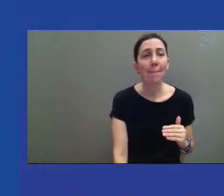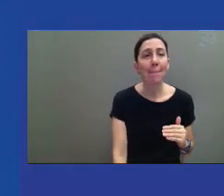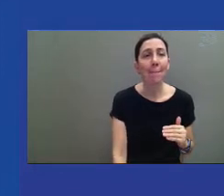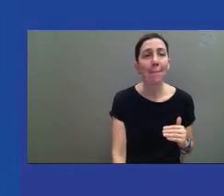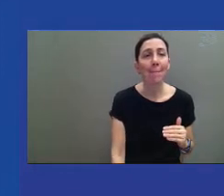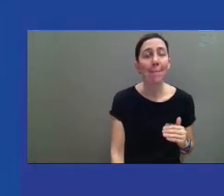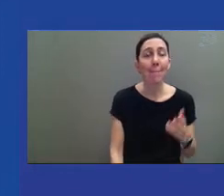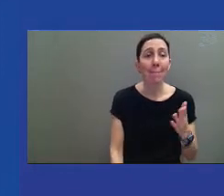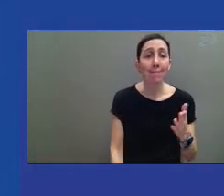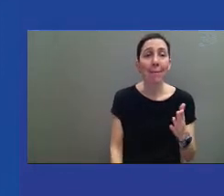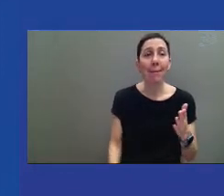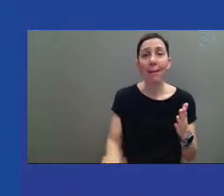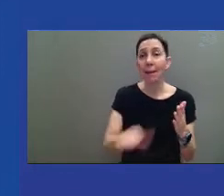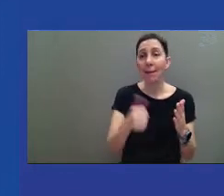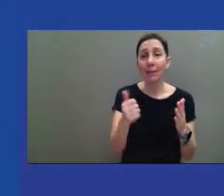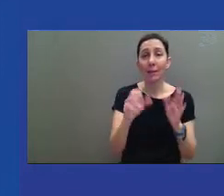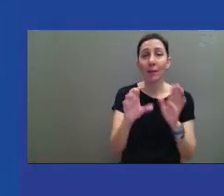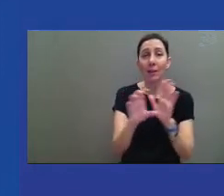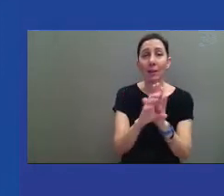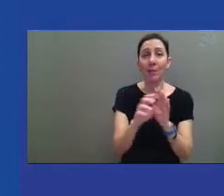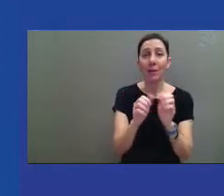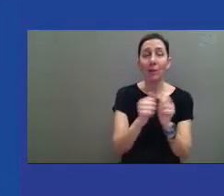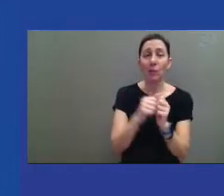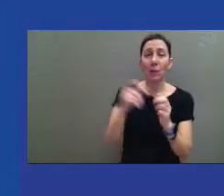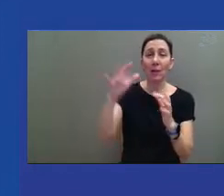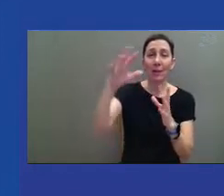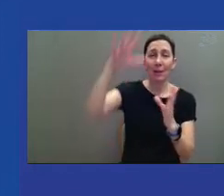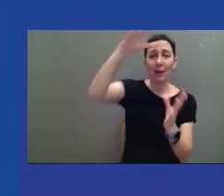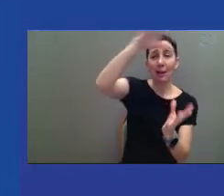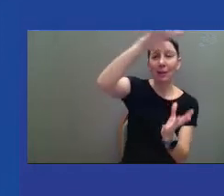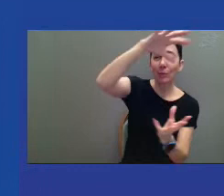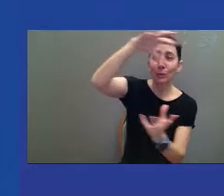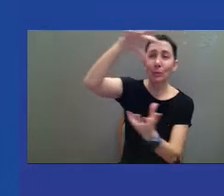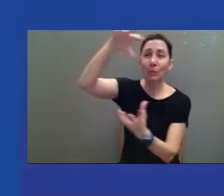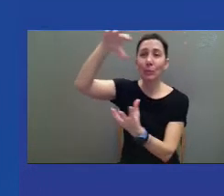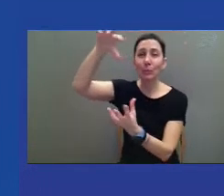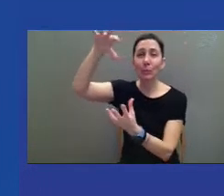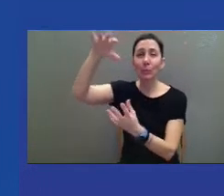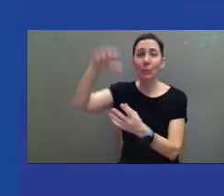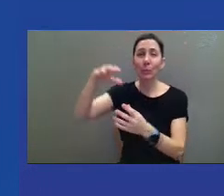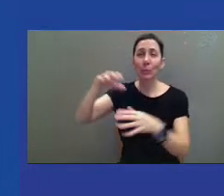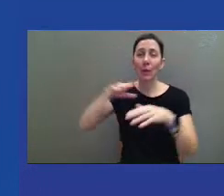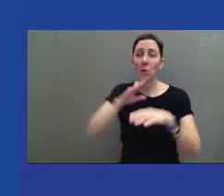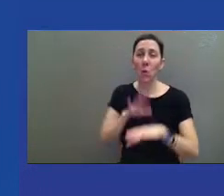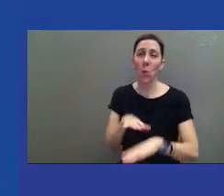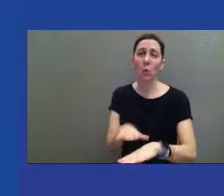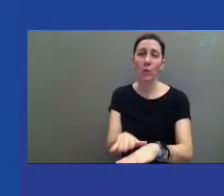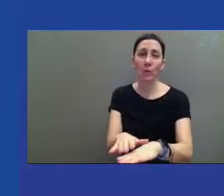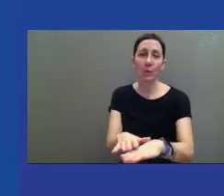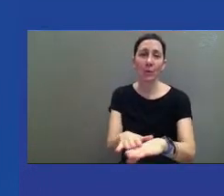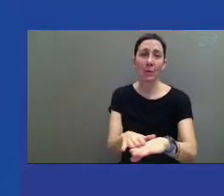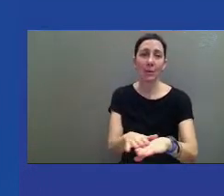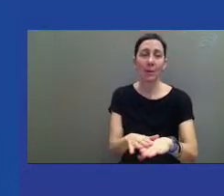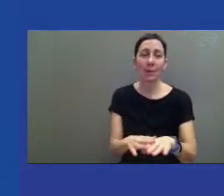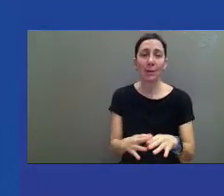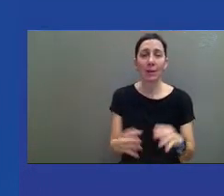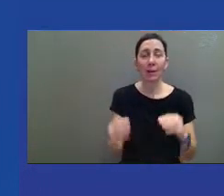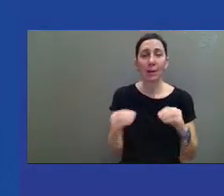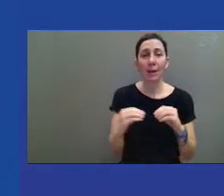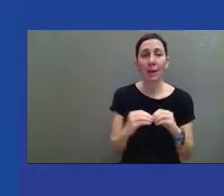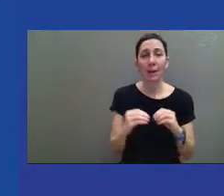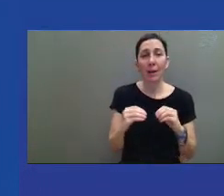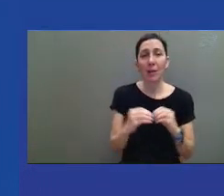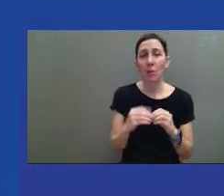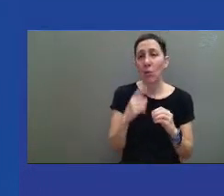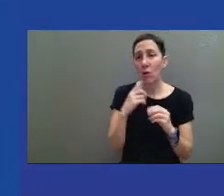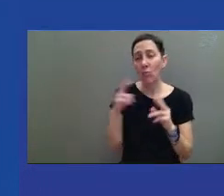And this is another one with the clouds sort of passing over the ocean, different images, and more olelo no i'aus that he put